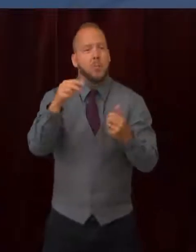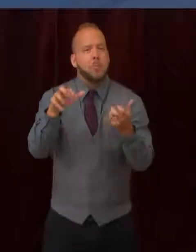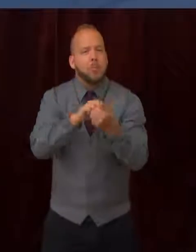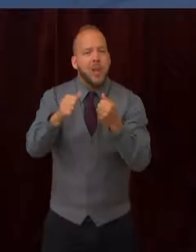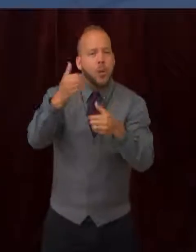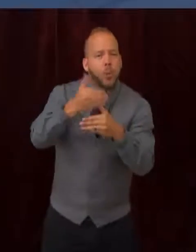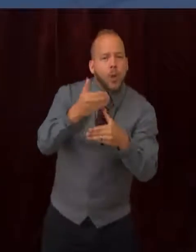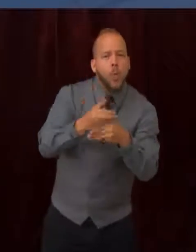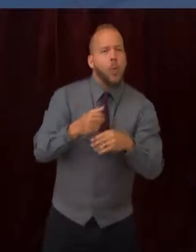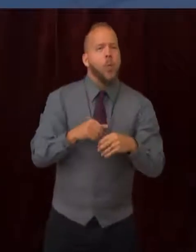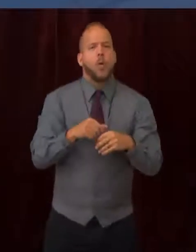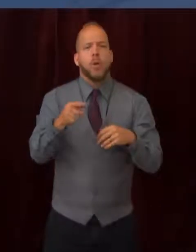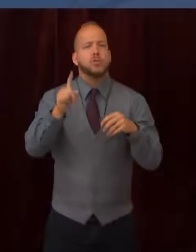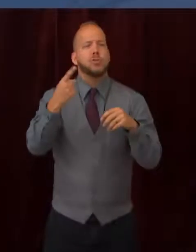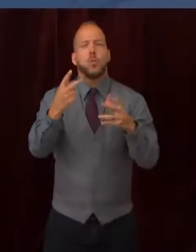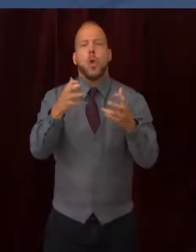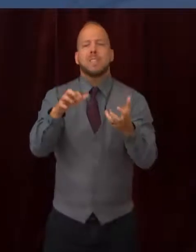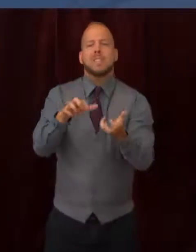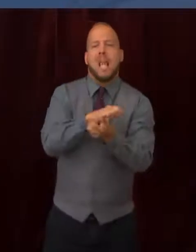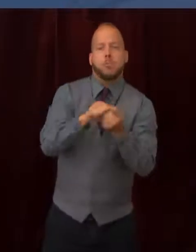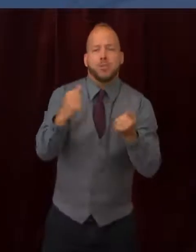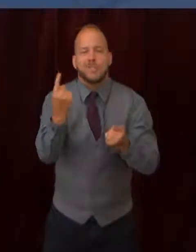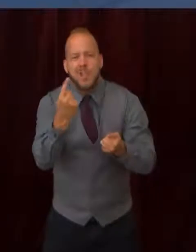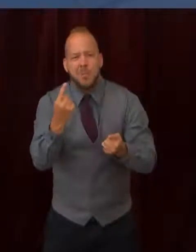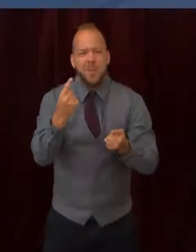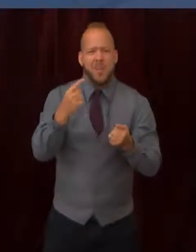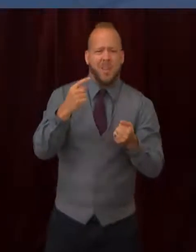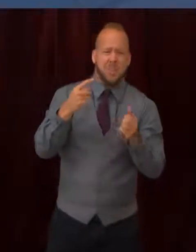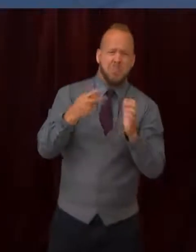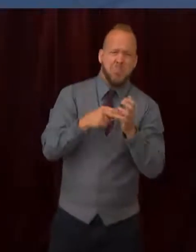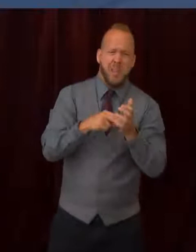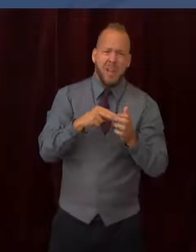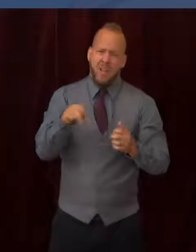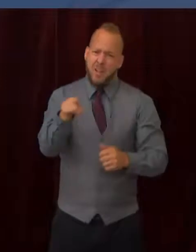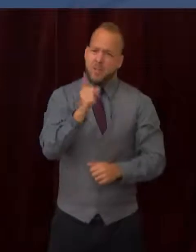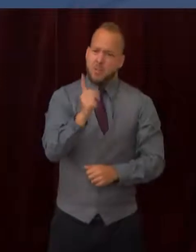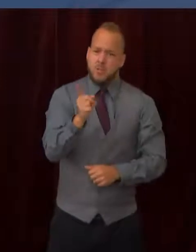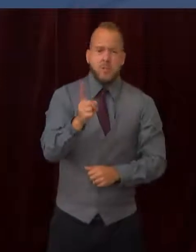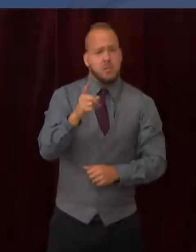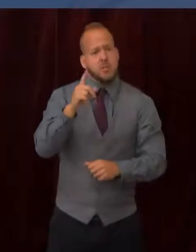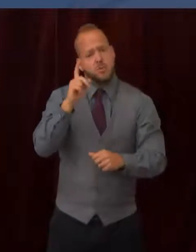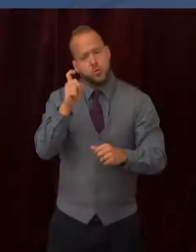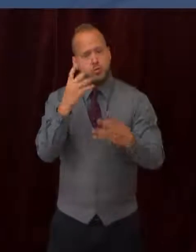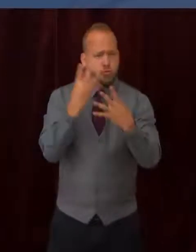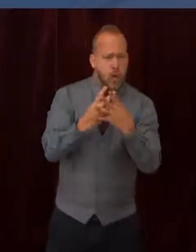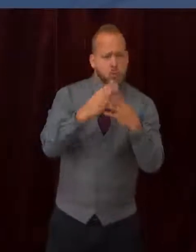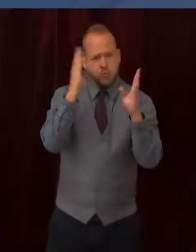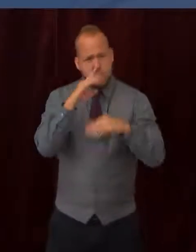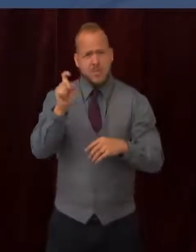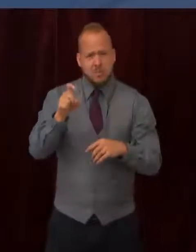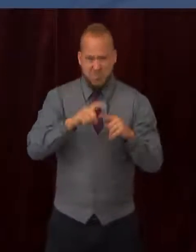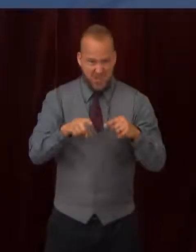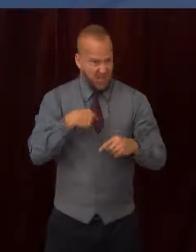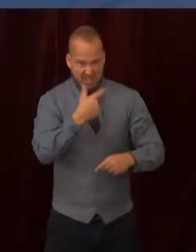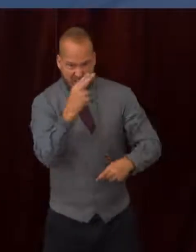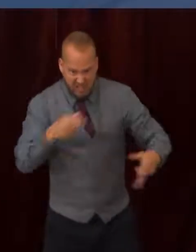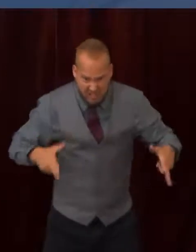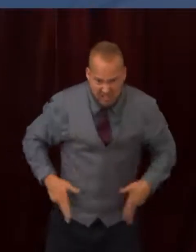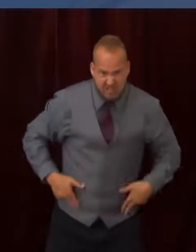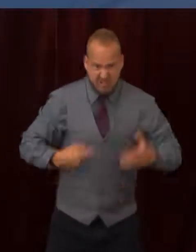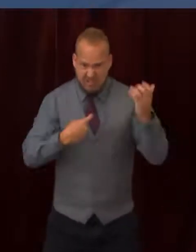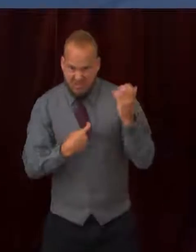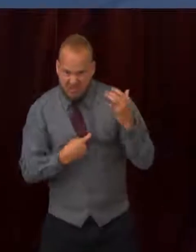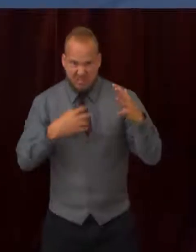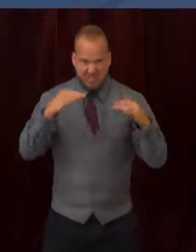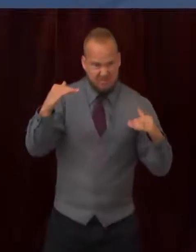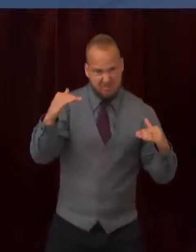deserving deadly force. If that threat were to change at some point down the road, then I would go to the governor and discuss this. But right